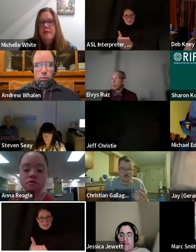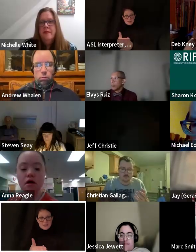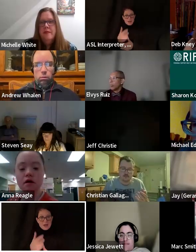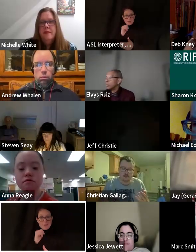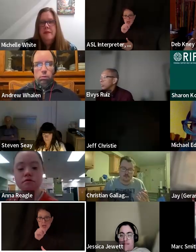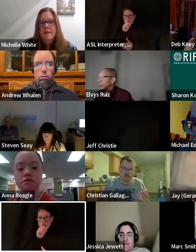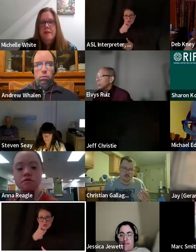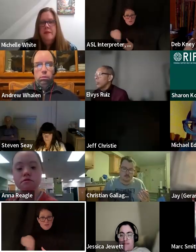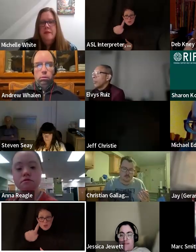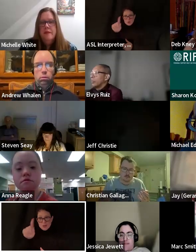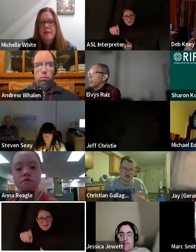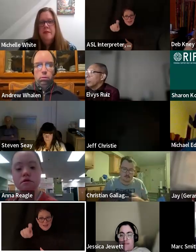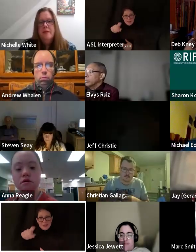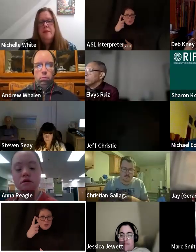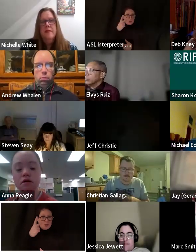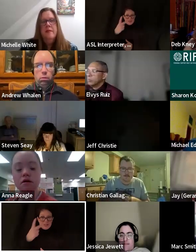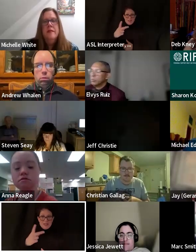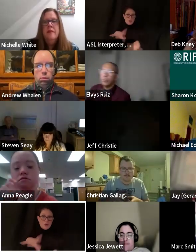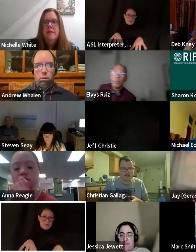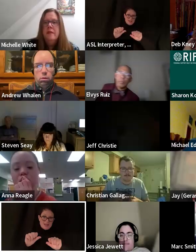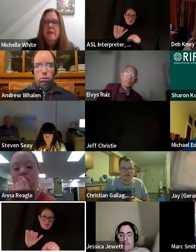here actually needs to take